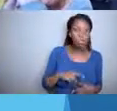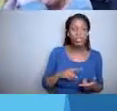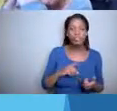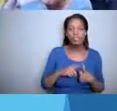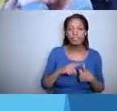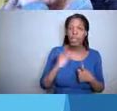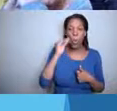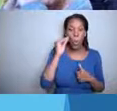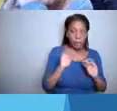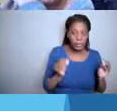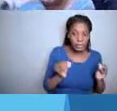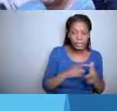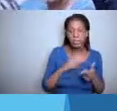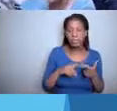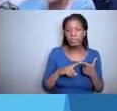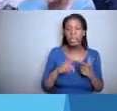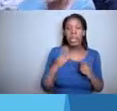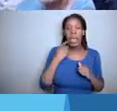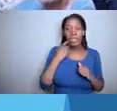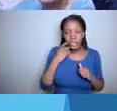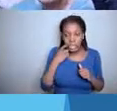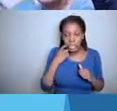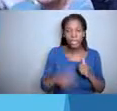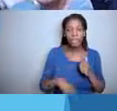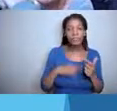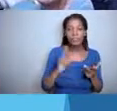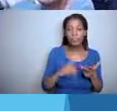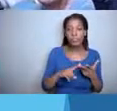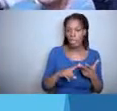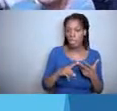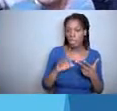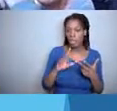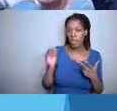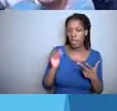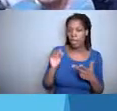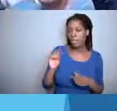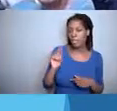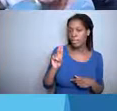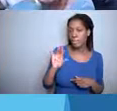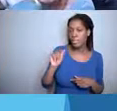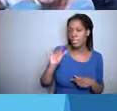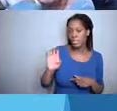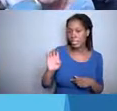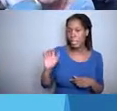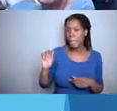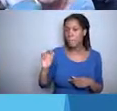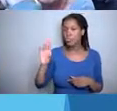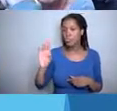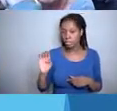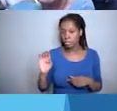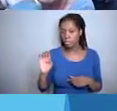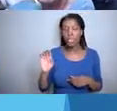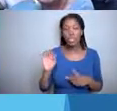and you know i i i do think that that when we say that too we do mean folks who have personal experience